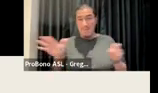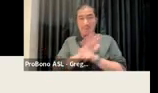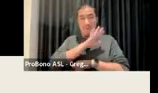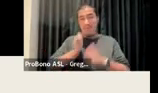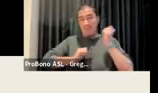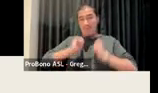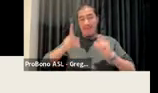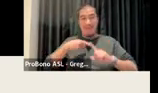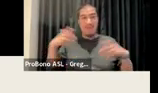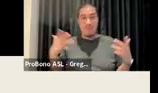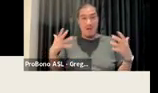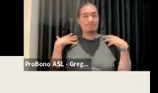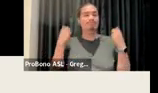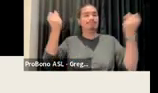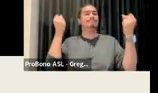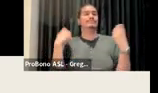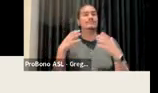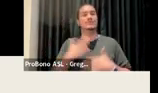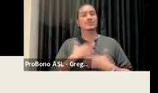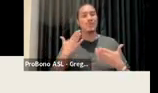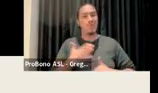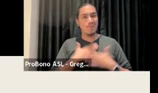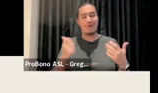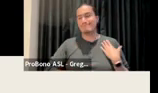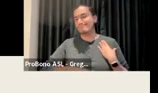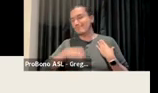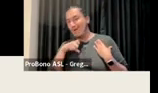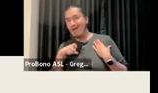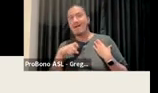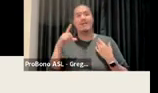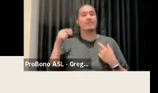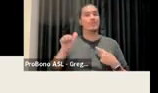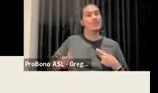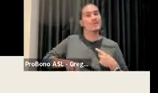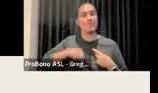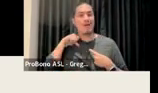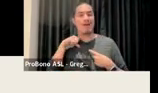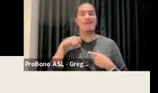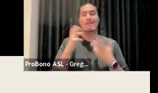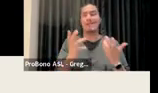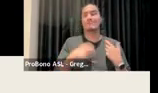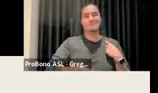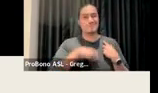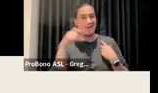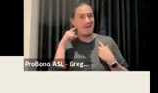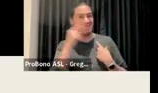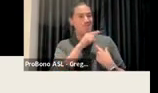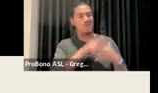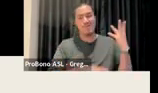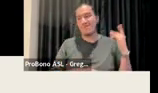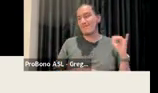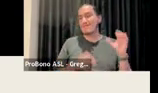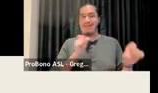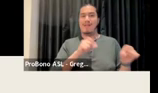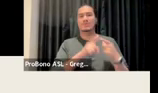about reclamation of joy. The whole play is about pride in being a queer person and pride and like being